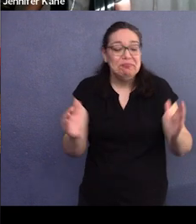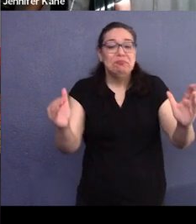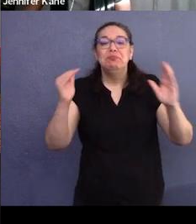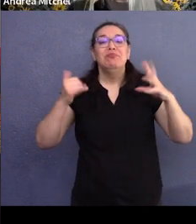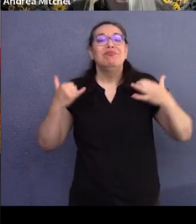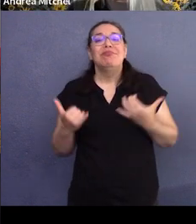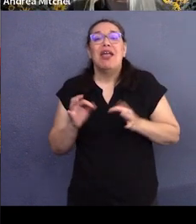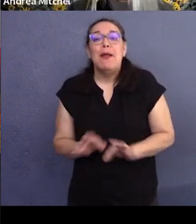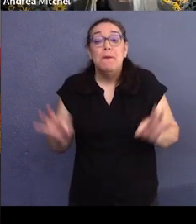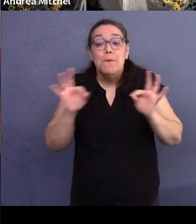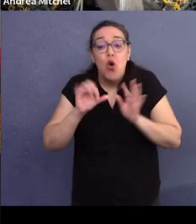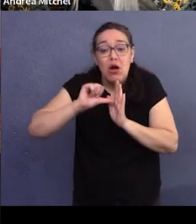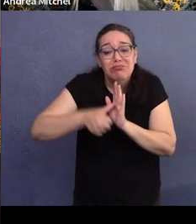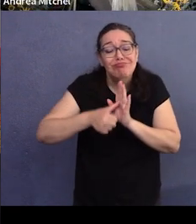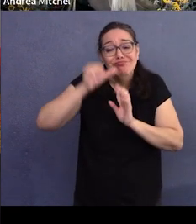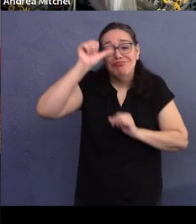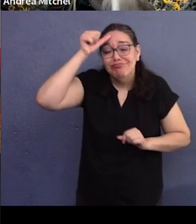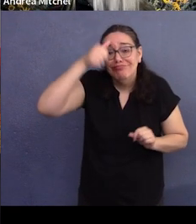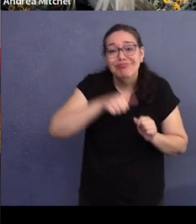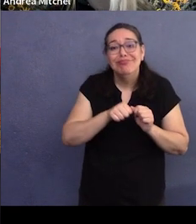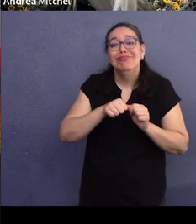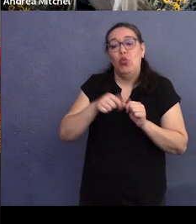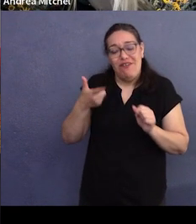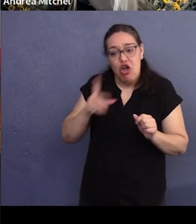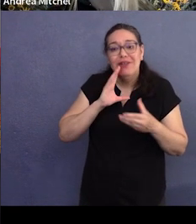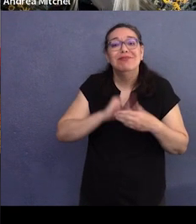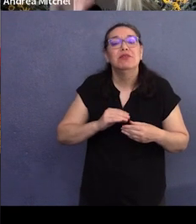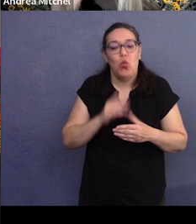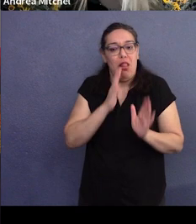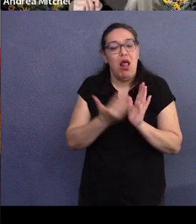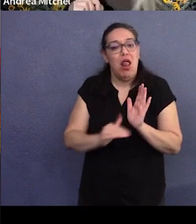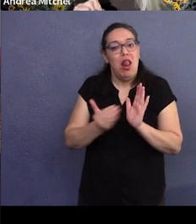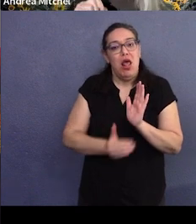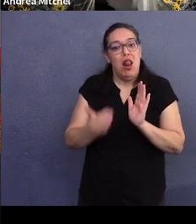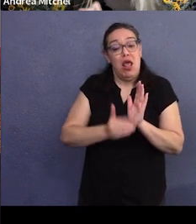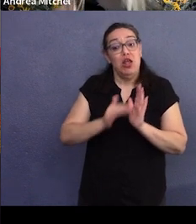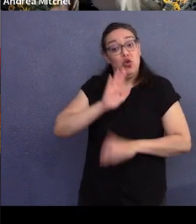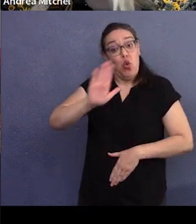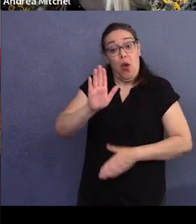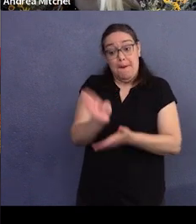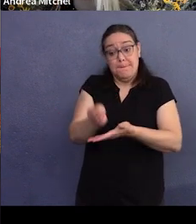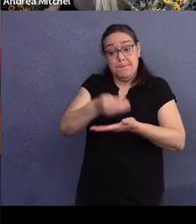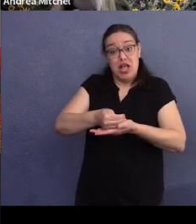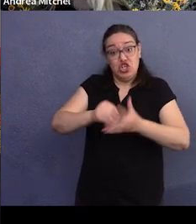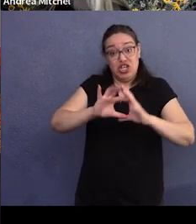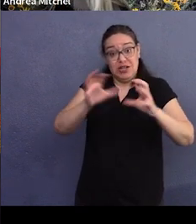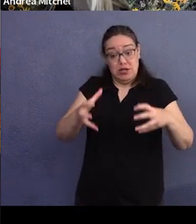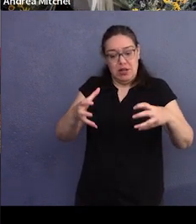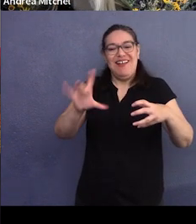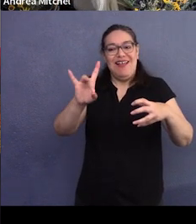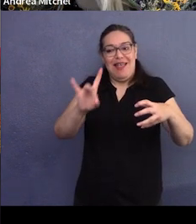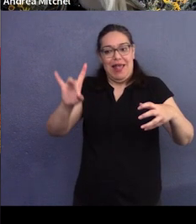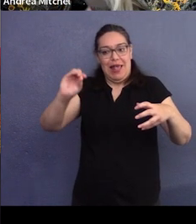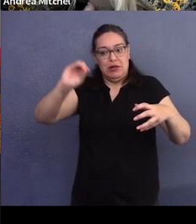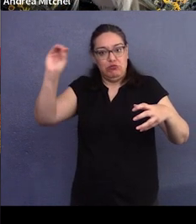right. Important note, as we've mentioned, and we're going to mention again and again and again, 80% of the budget has to go to personnel